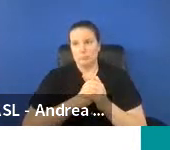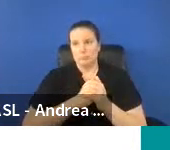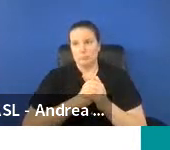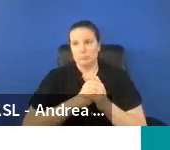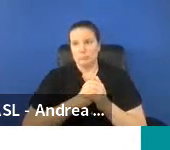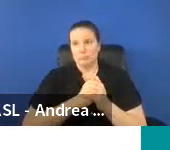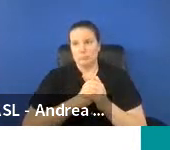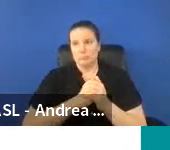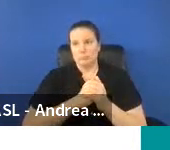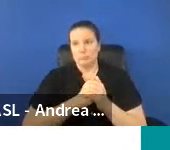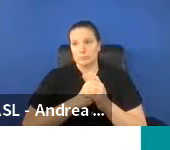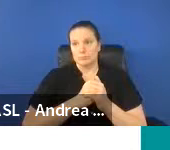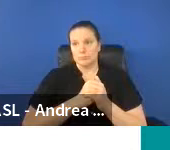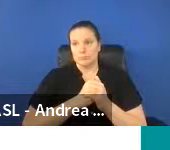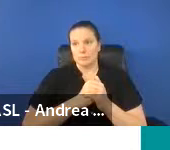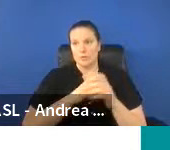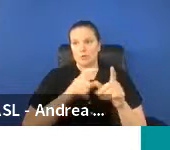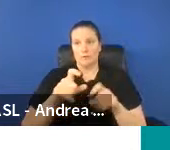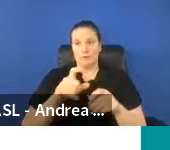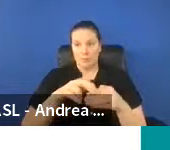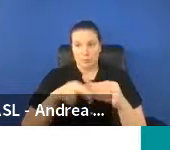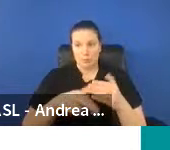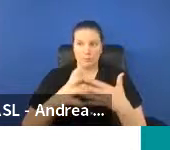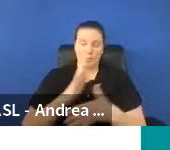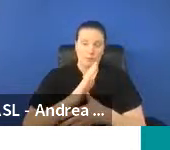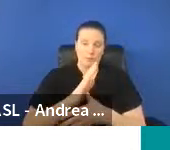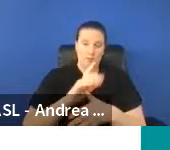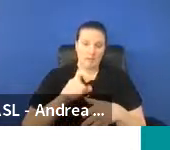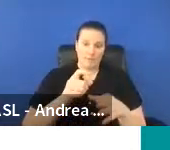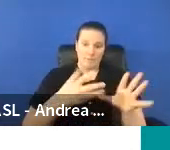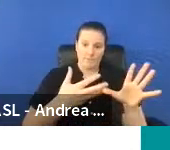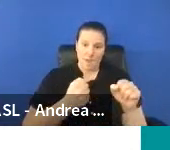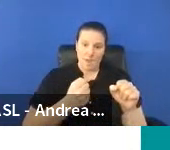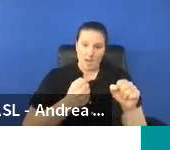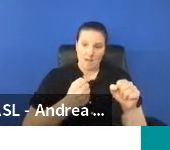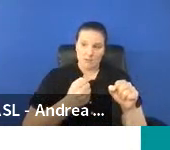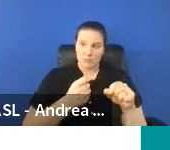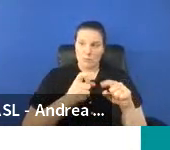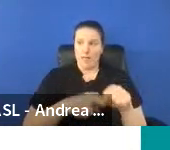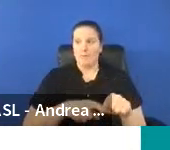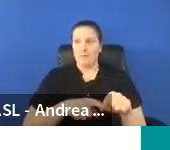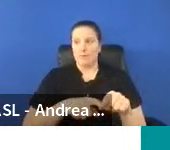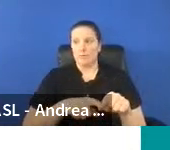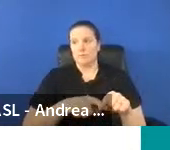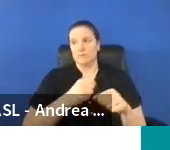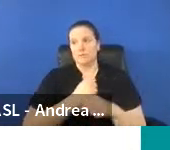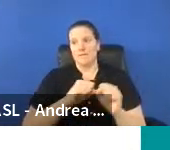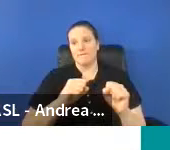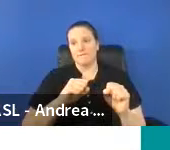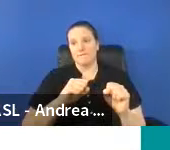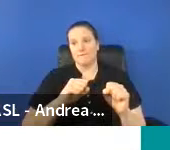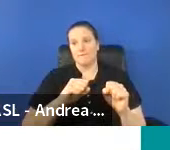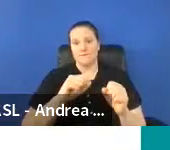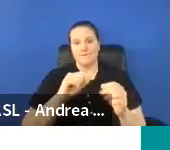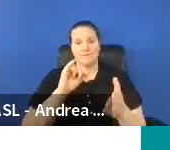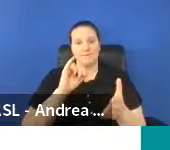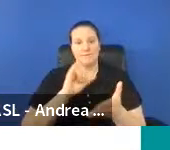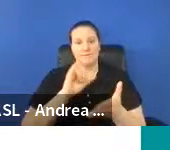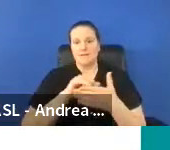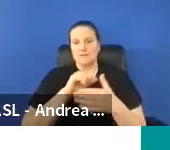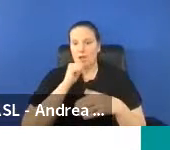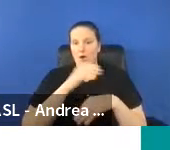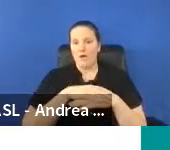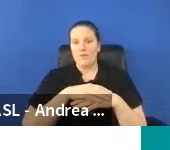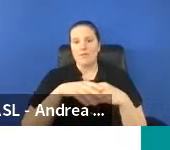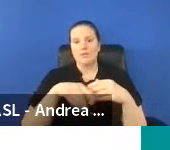survey results prioritized the need for fast, reliable, and safe transit. To put this into context, that's not on the screen here.